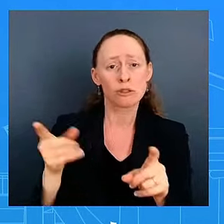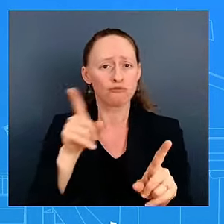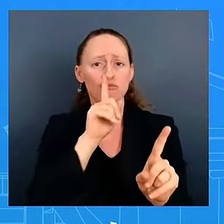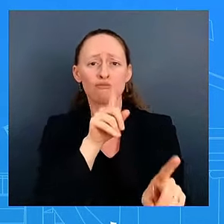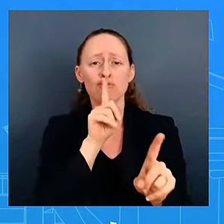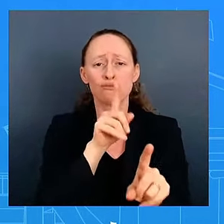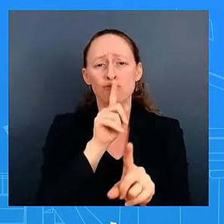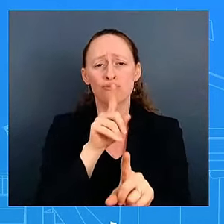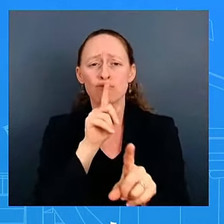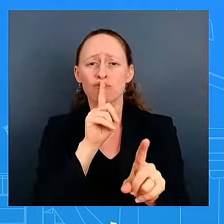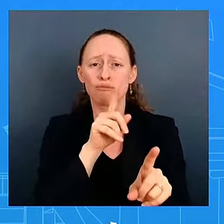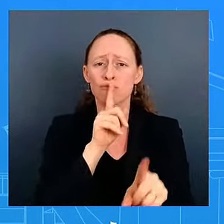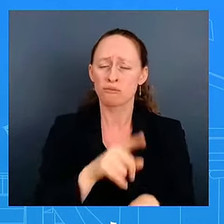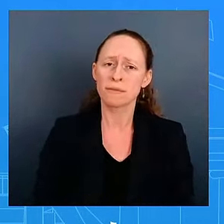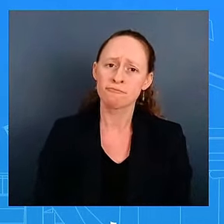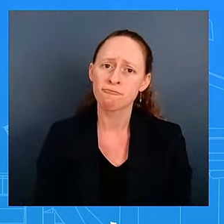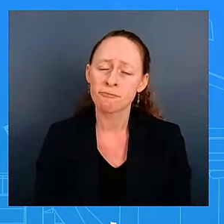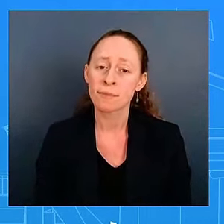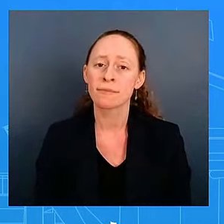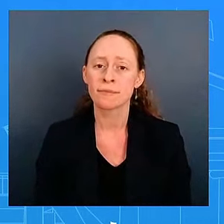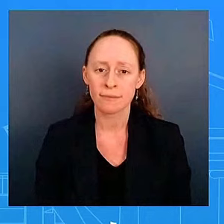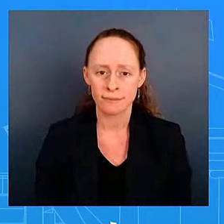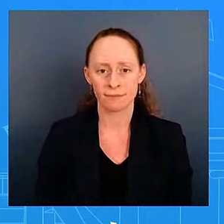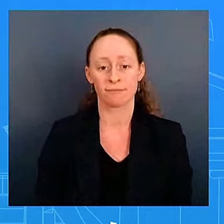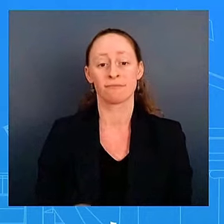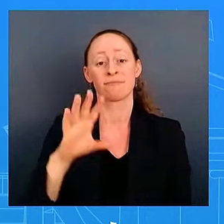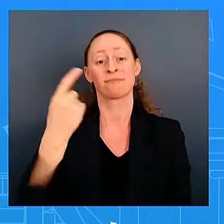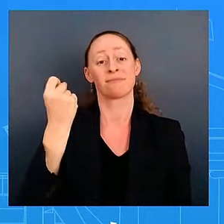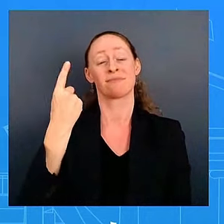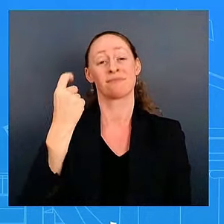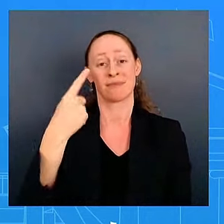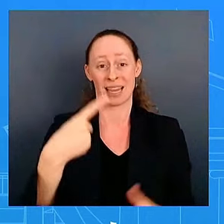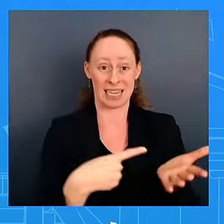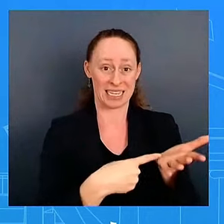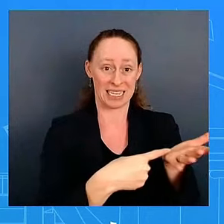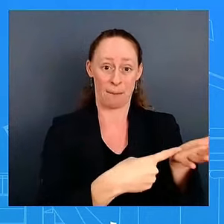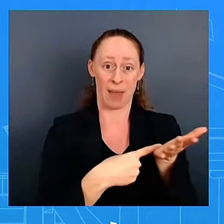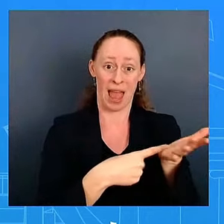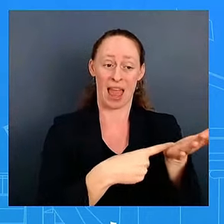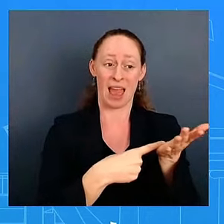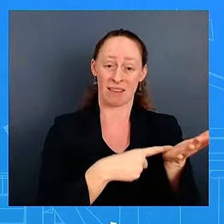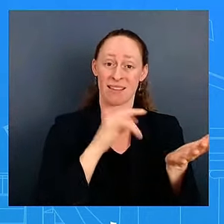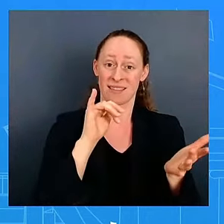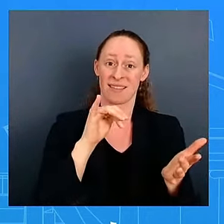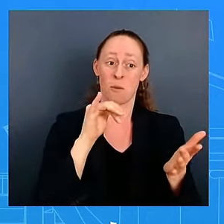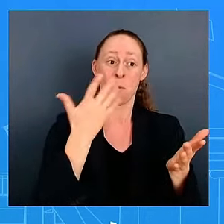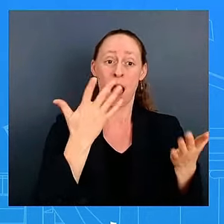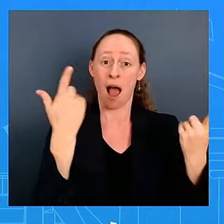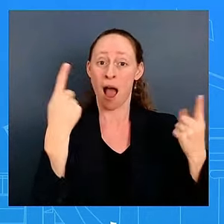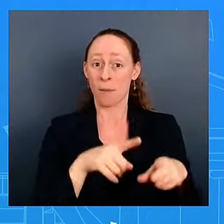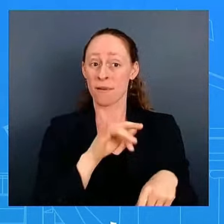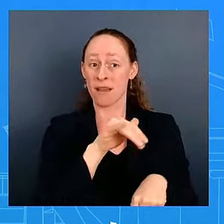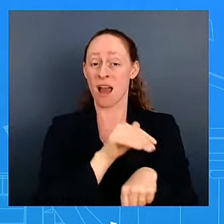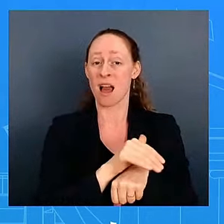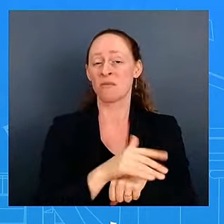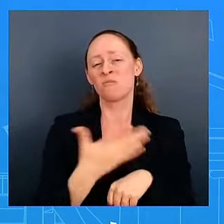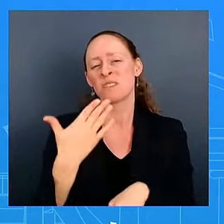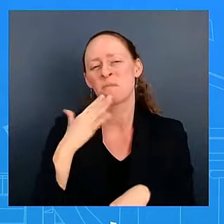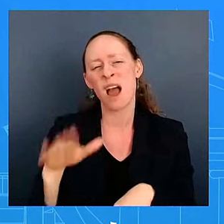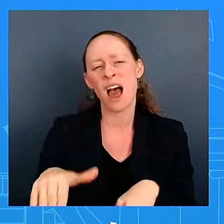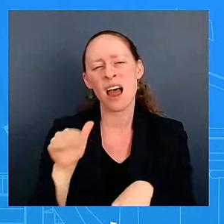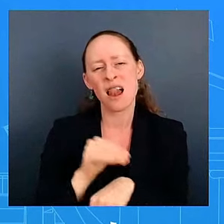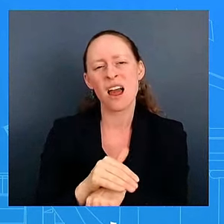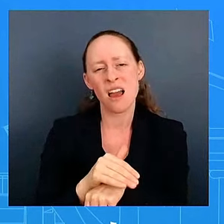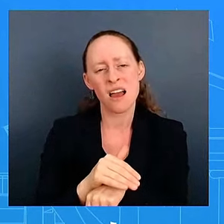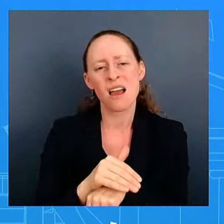he had a bad night. We've talked about it. He understands people's concerns. We have been out there, as we have been in